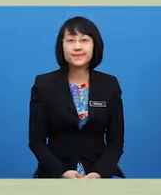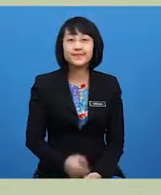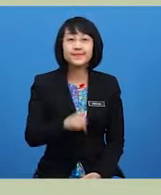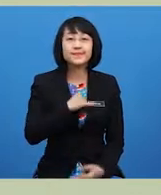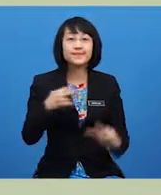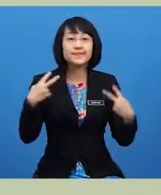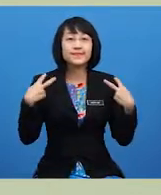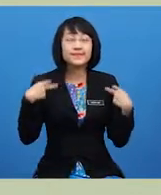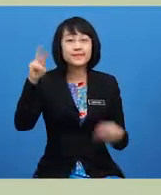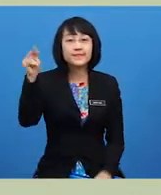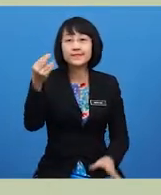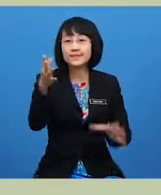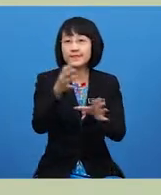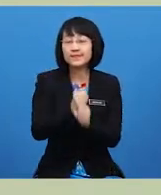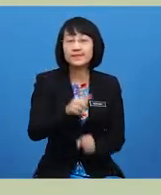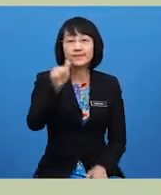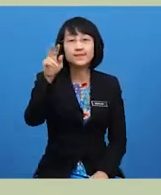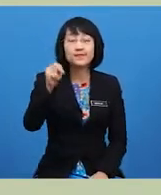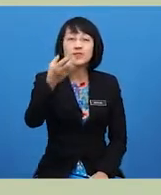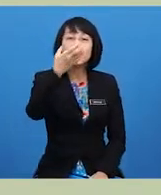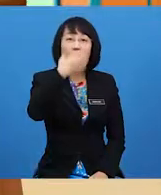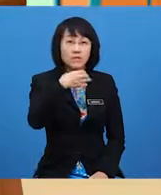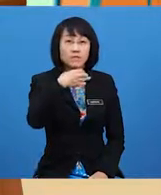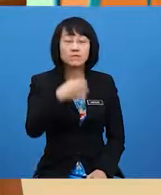I haven't got an apple.